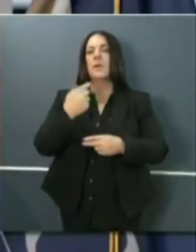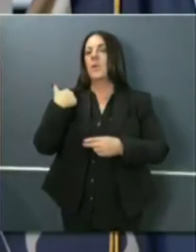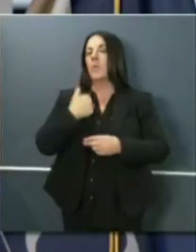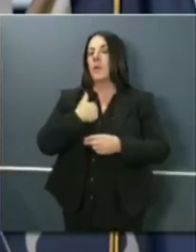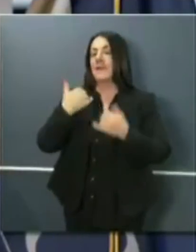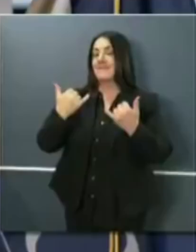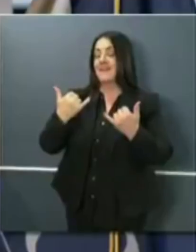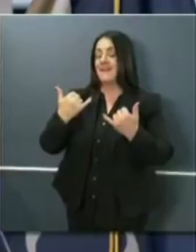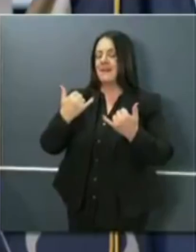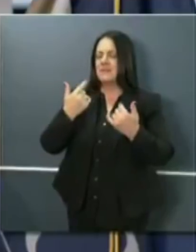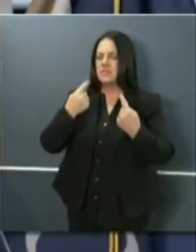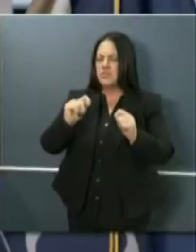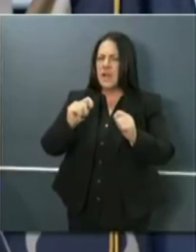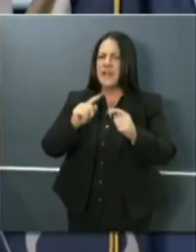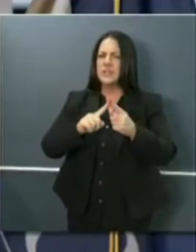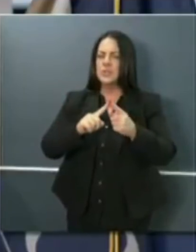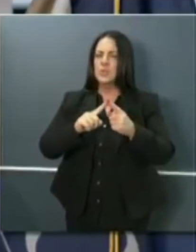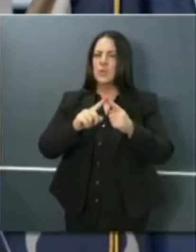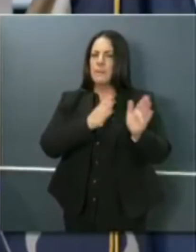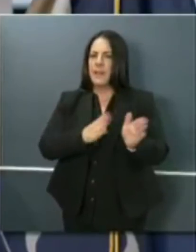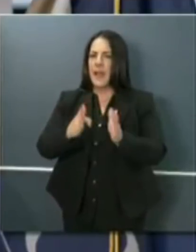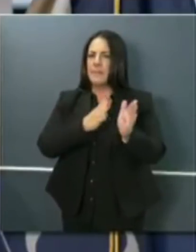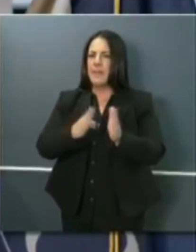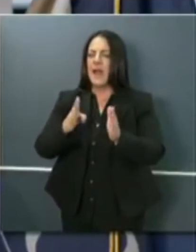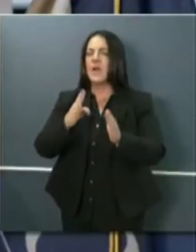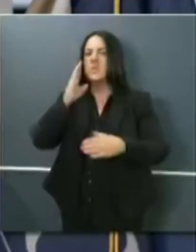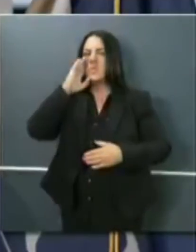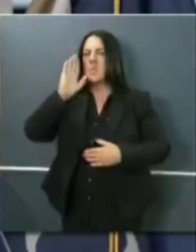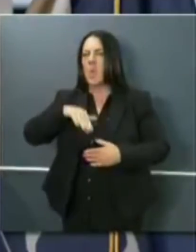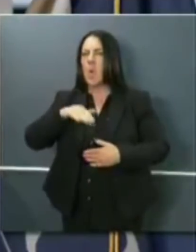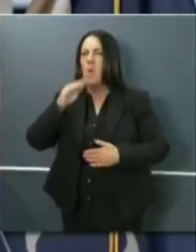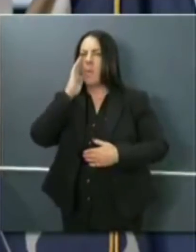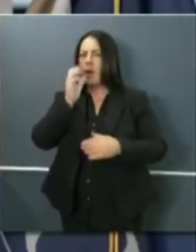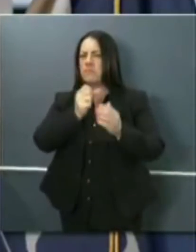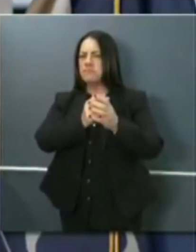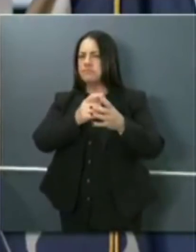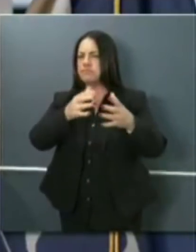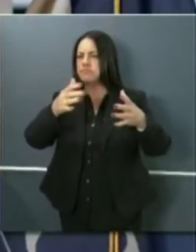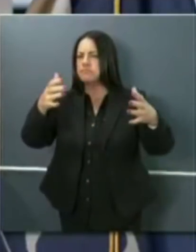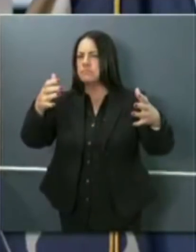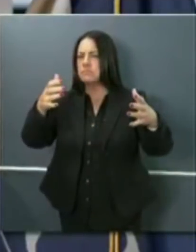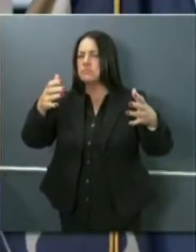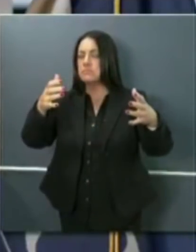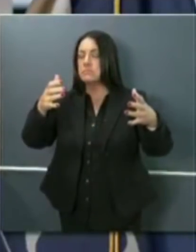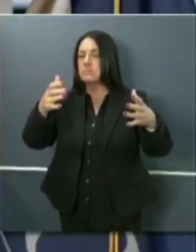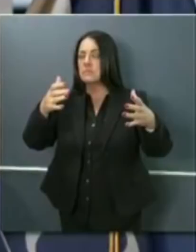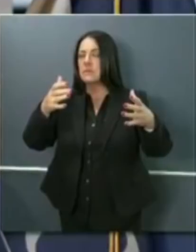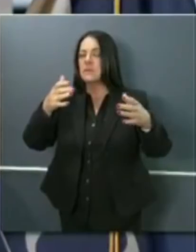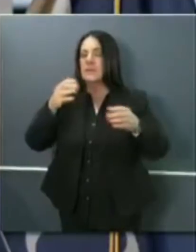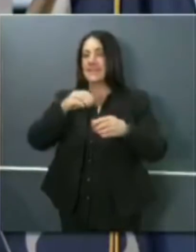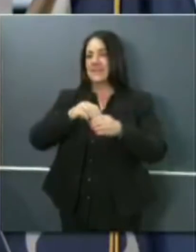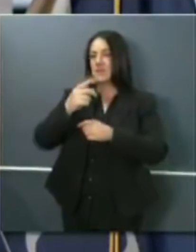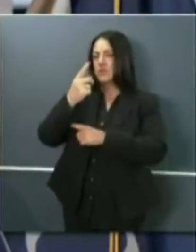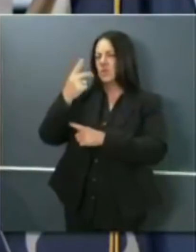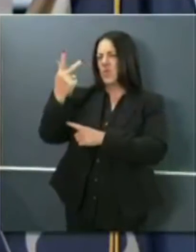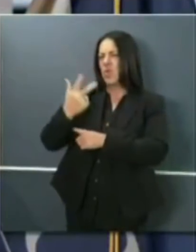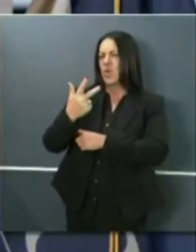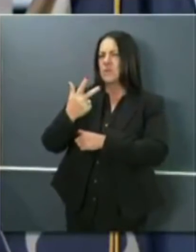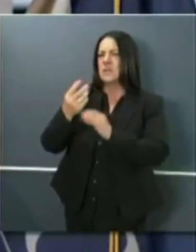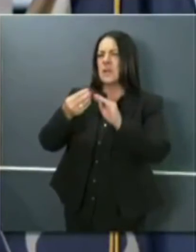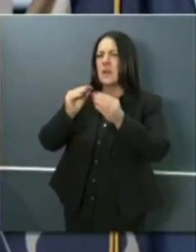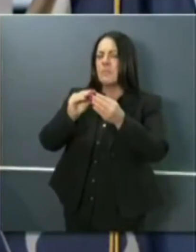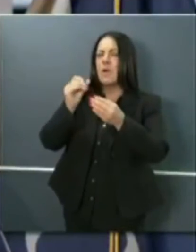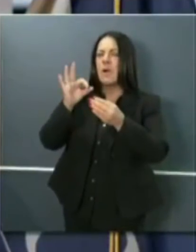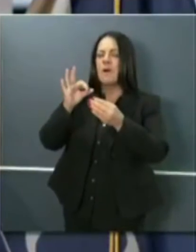around a surge that will require roughly 2/3 increase in capacity within our hospital